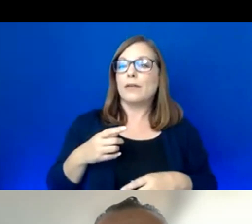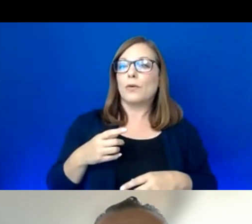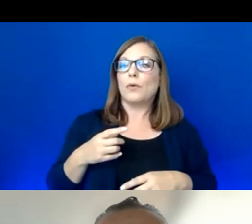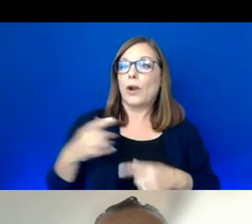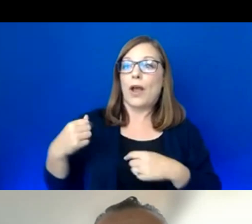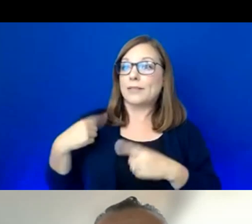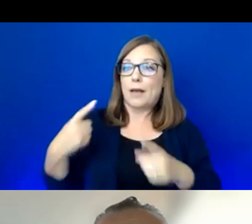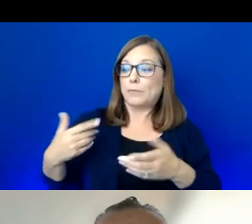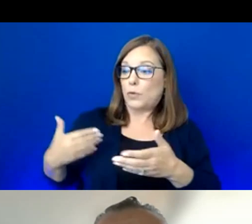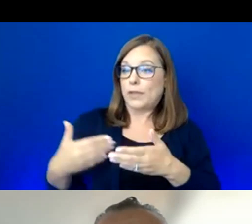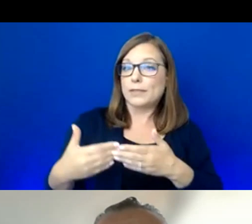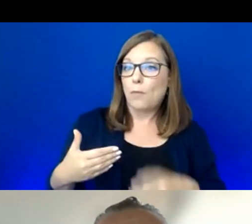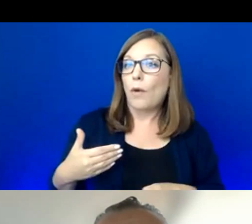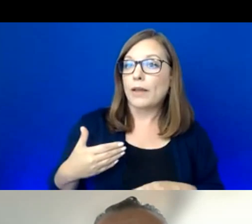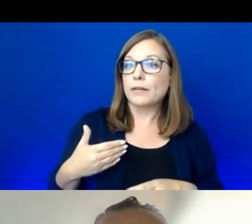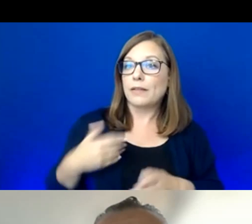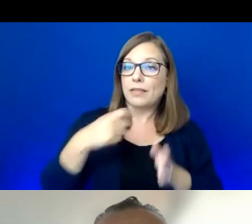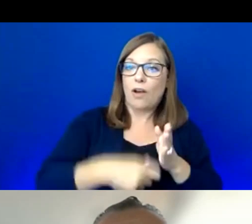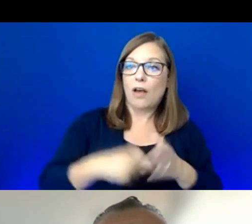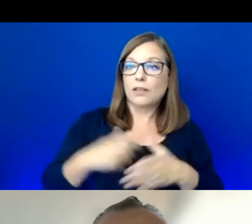multiple, funding streams.